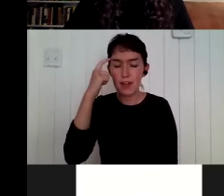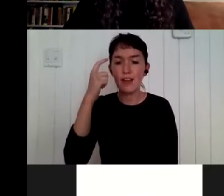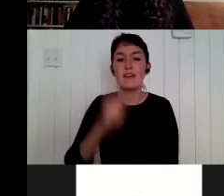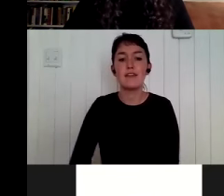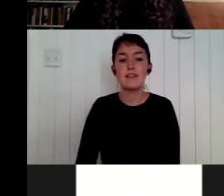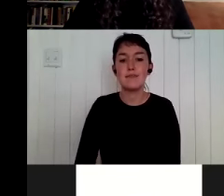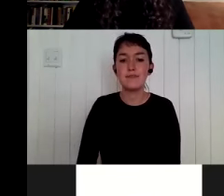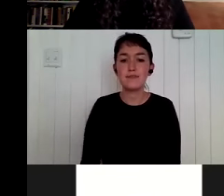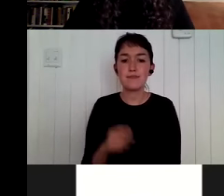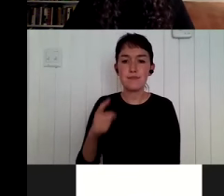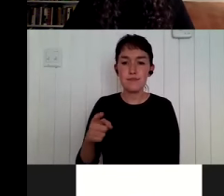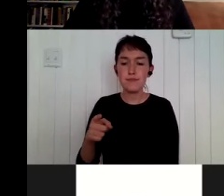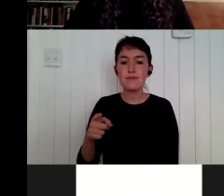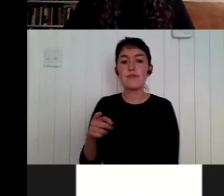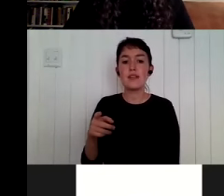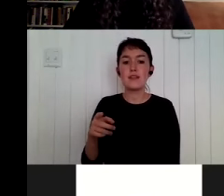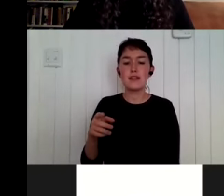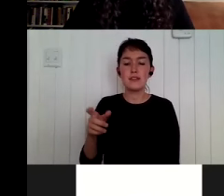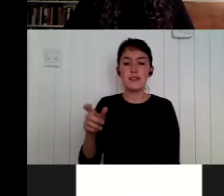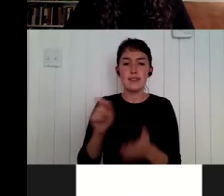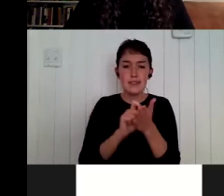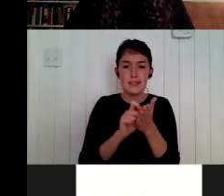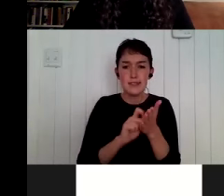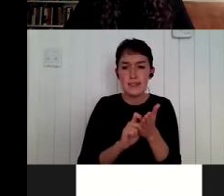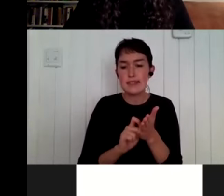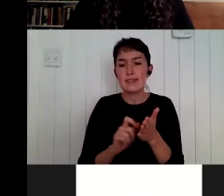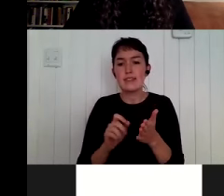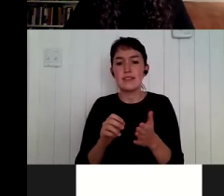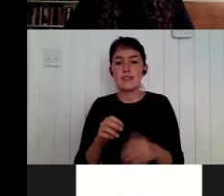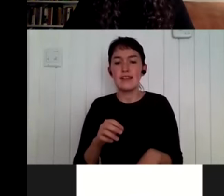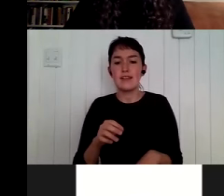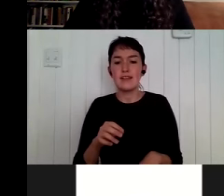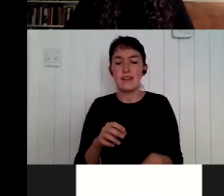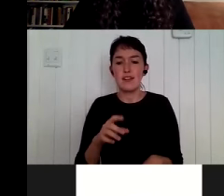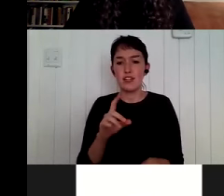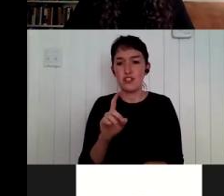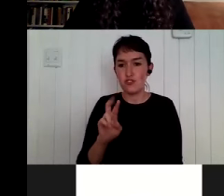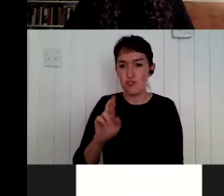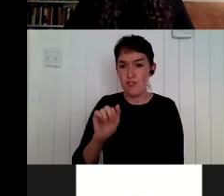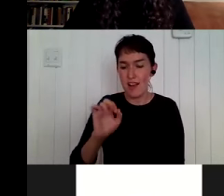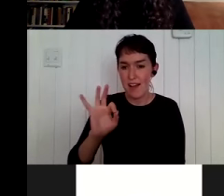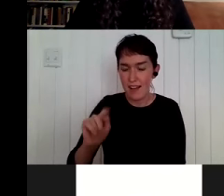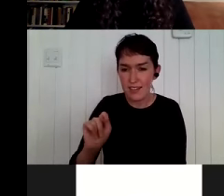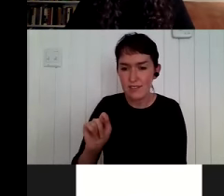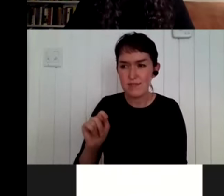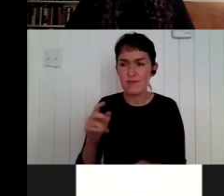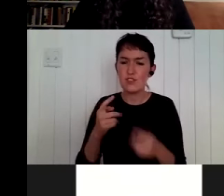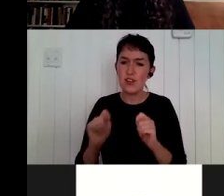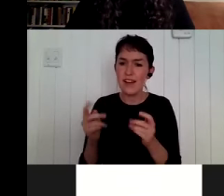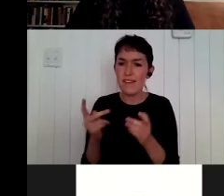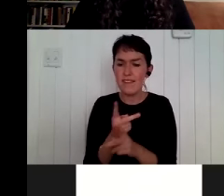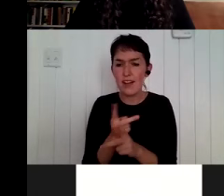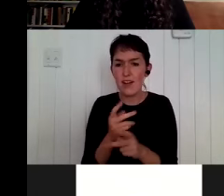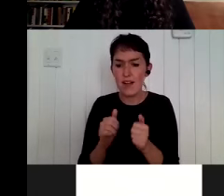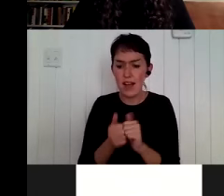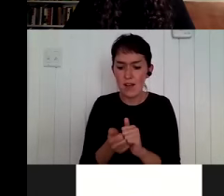of a visual that she was using of like, how do I even relate this experience to the public as people are reading my memoir? And came up with this thing of sort of,